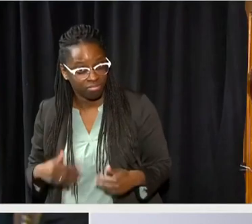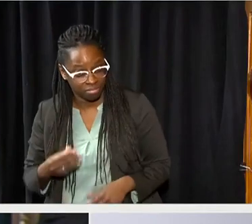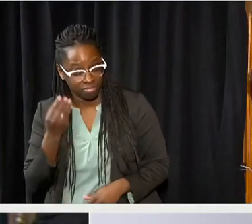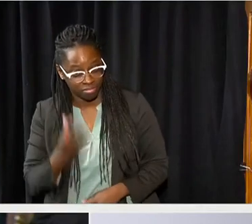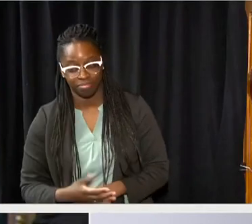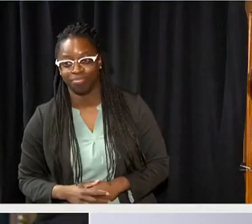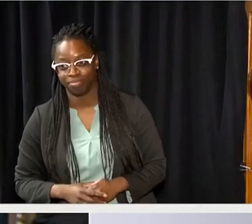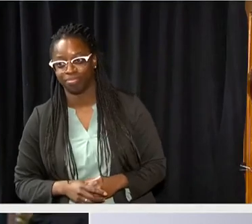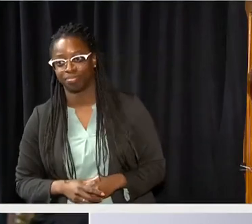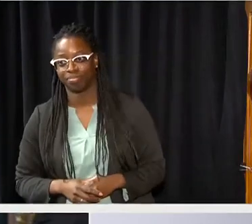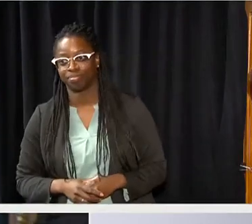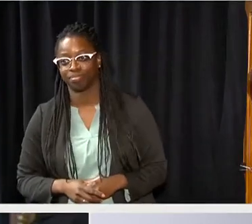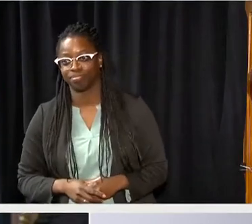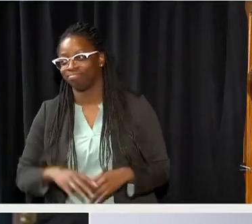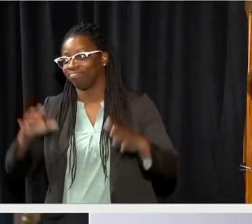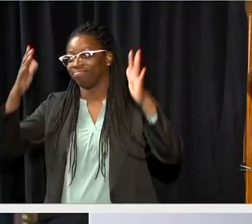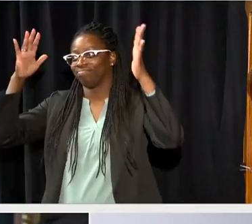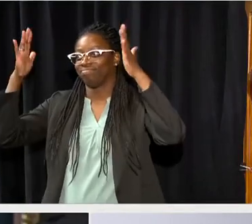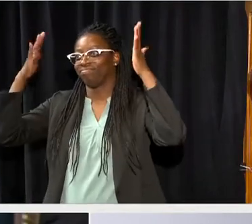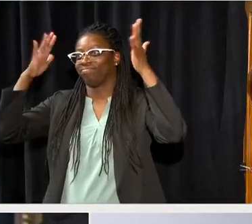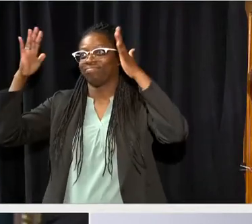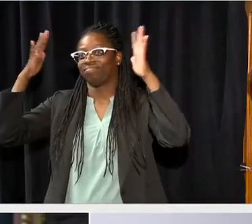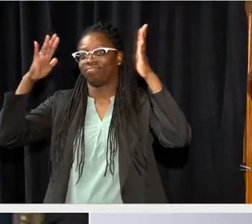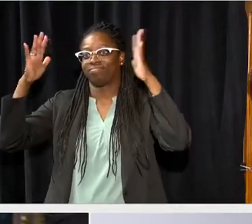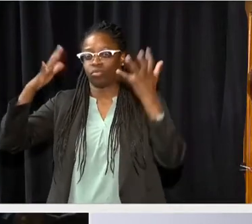Here's what we're going to do.